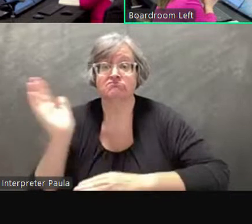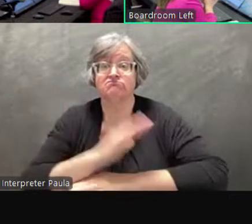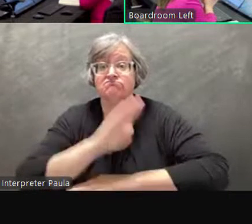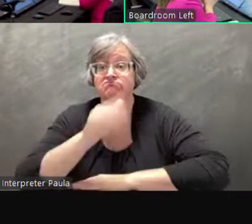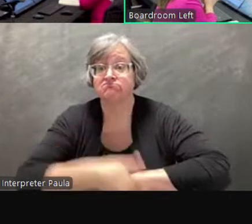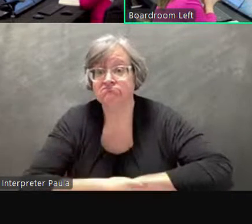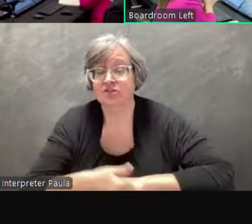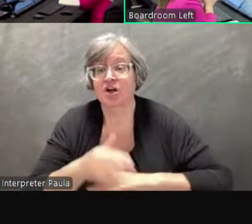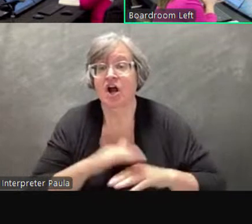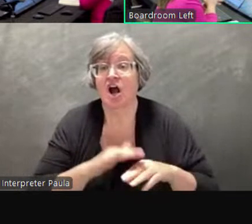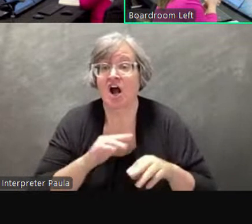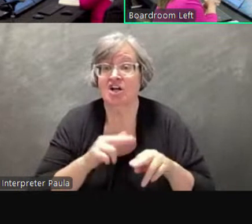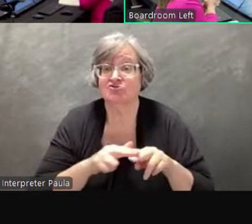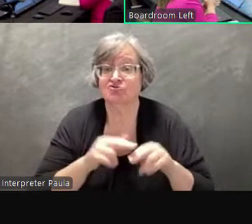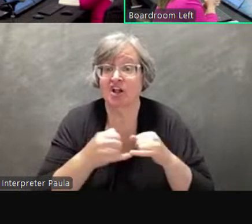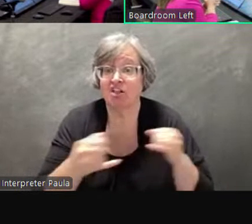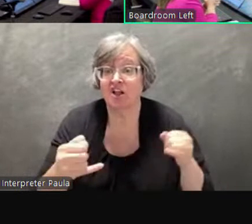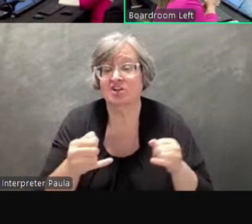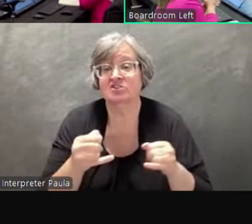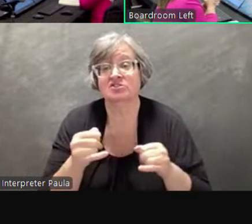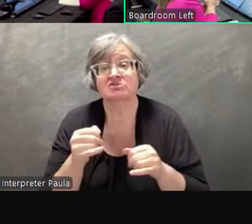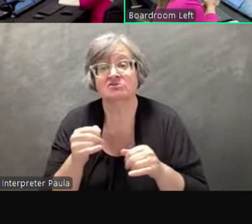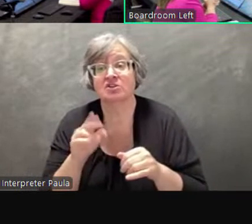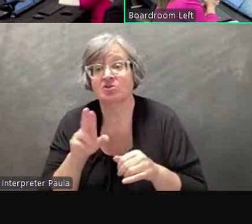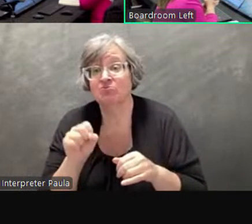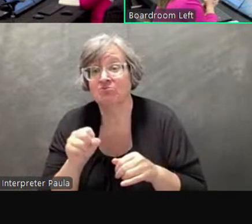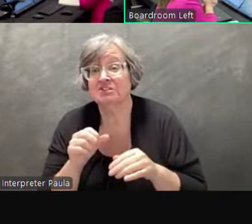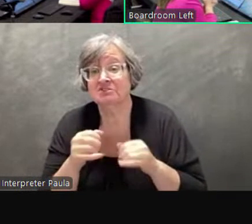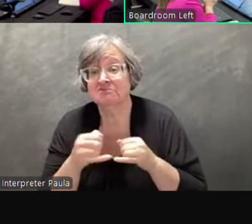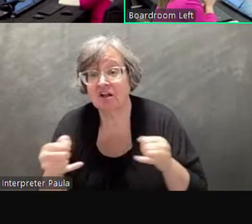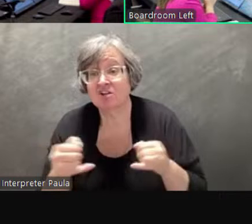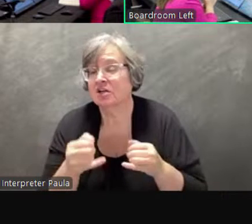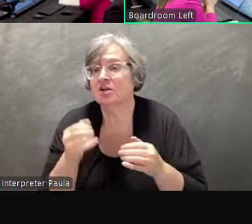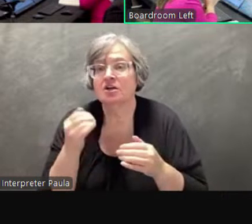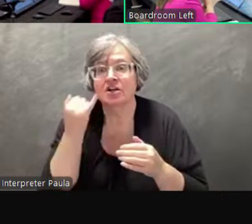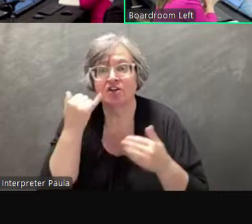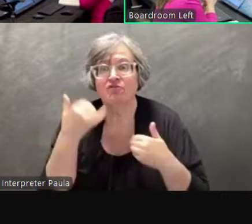service on lines where there's a lot of criminal activity?